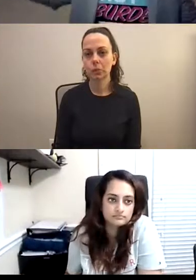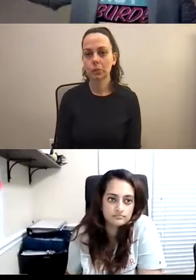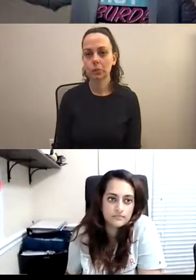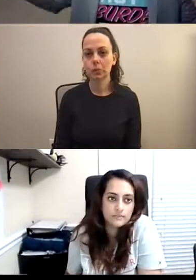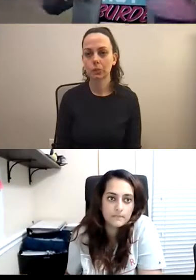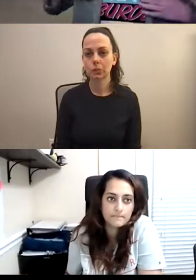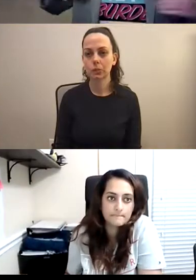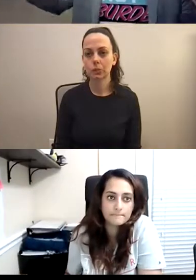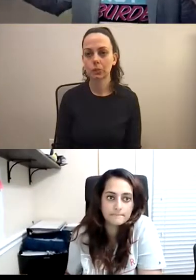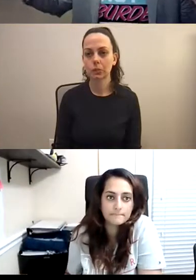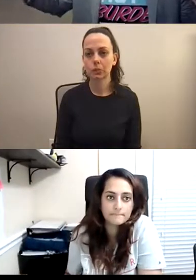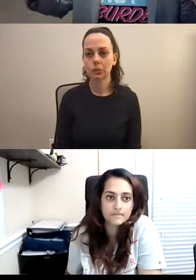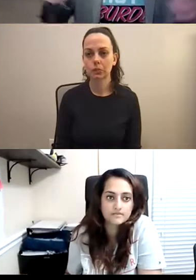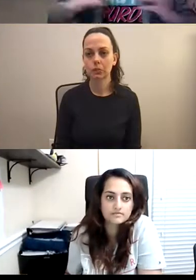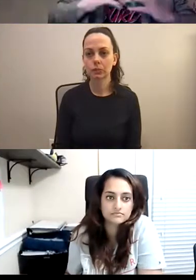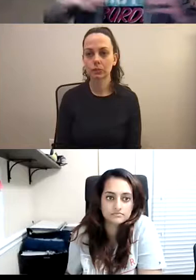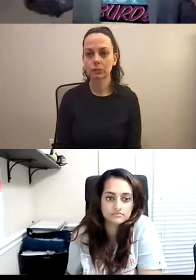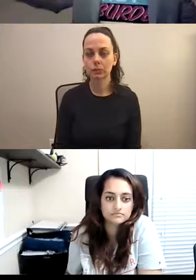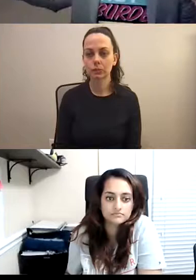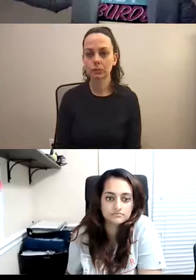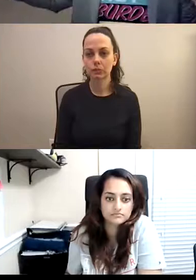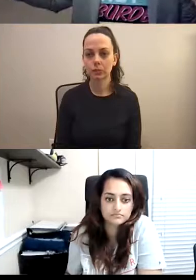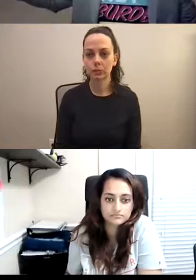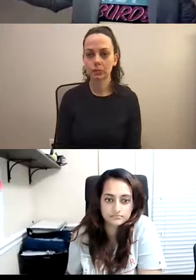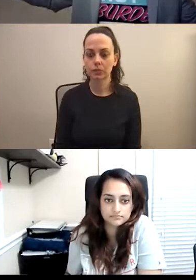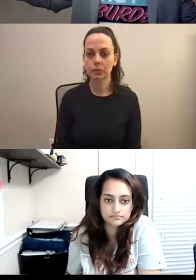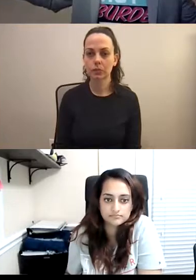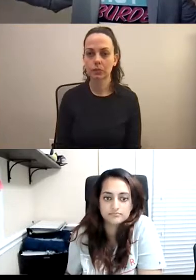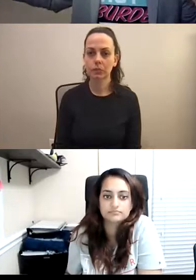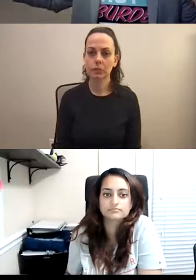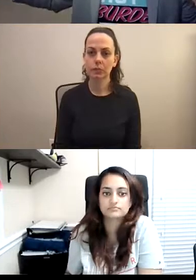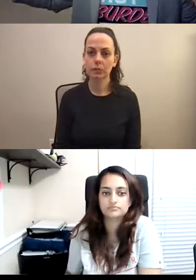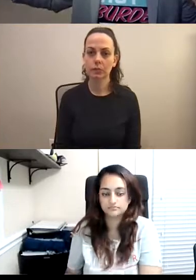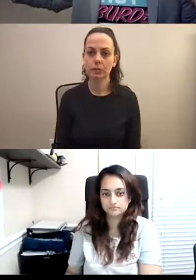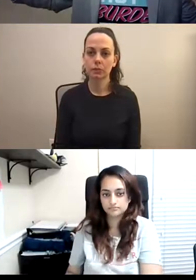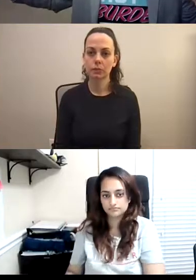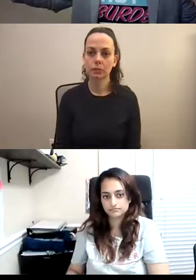will do everything, at least in my experience, to not have to ask for the help.